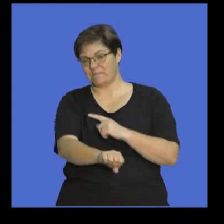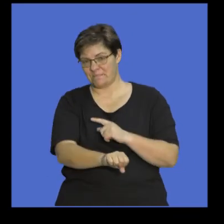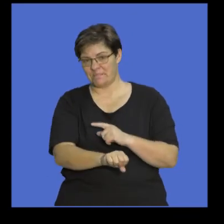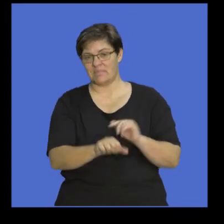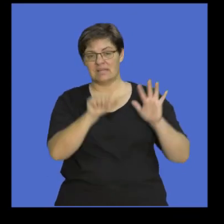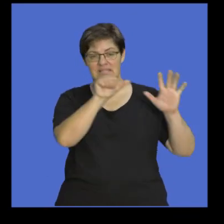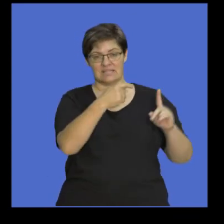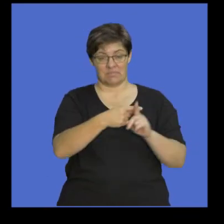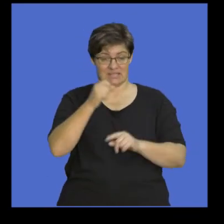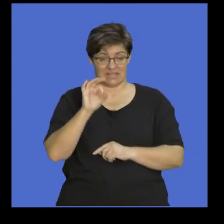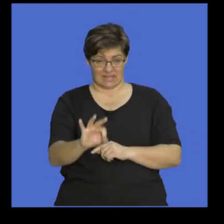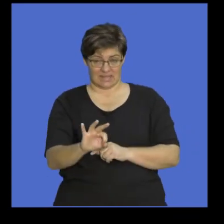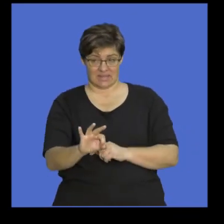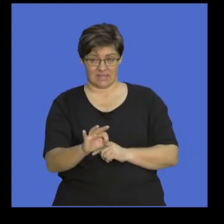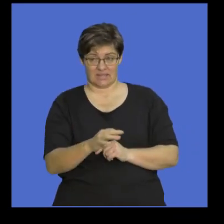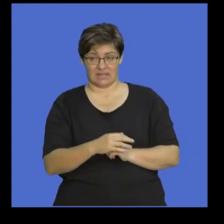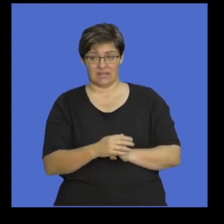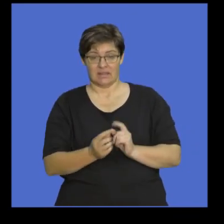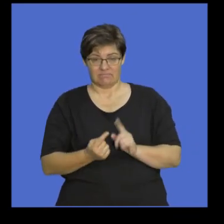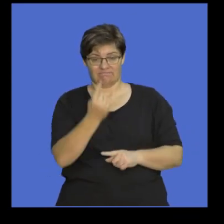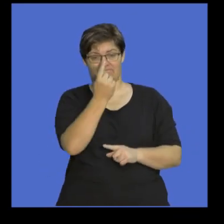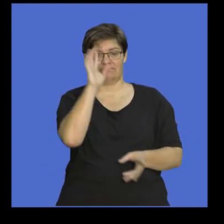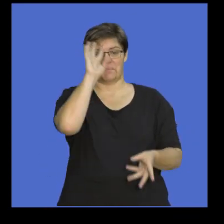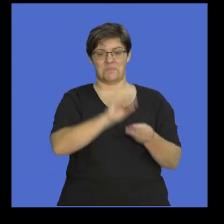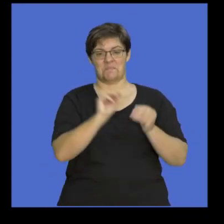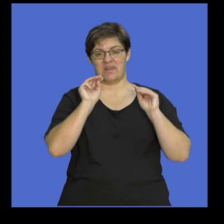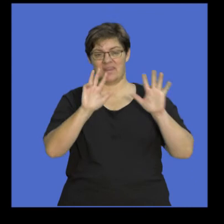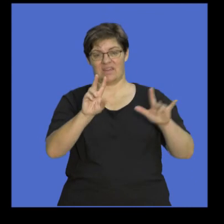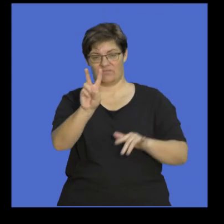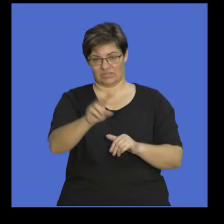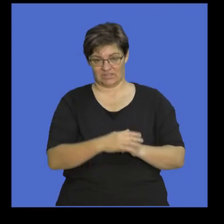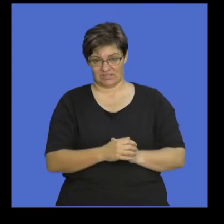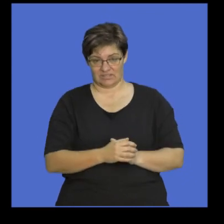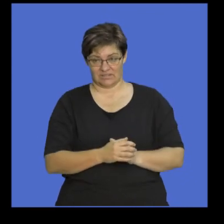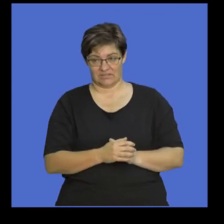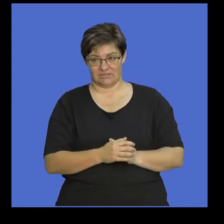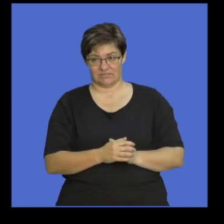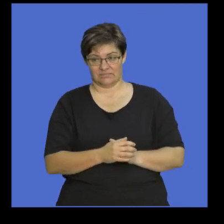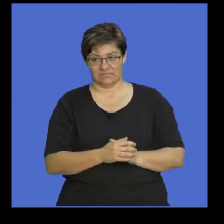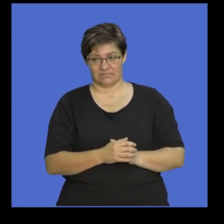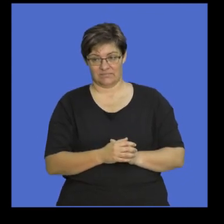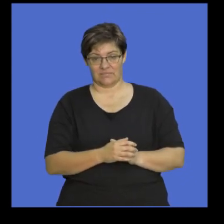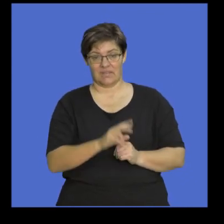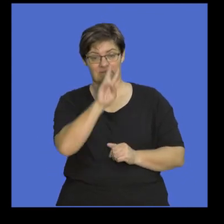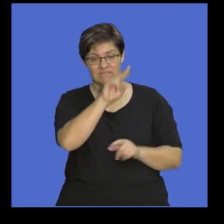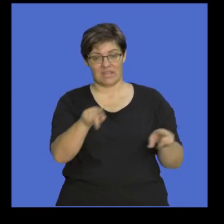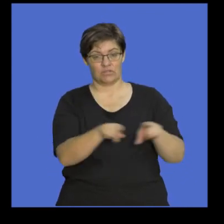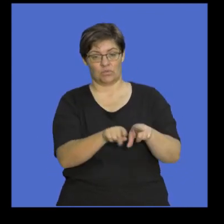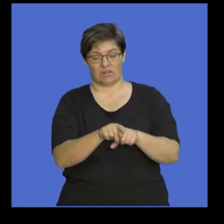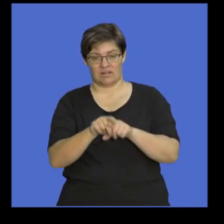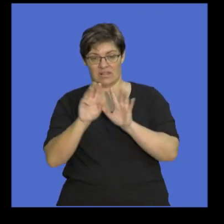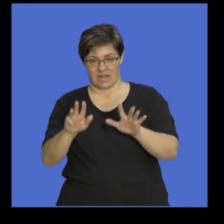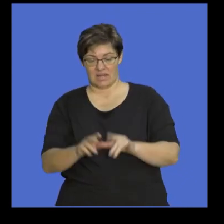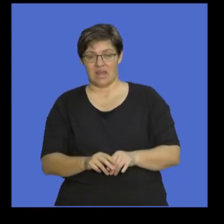we realized that the 6 plus 3, okay, gave us the total of 9. So this is V total,